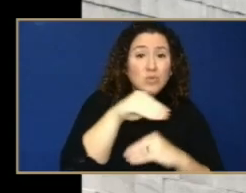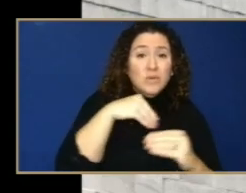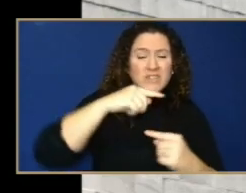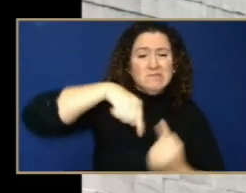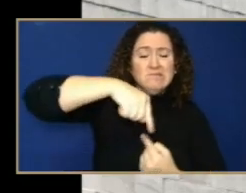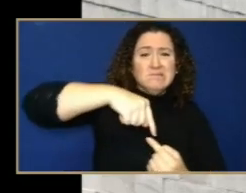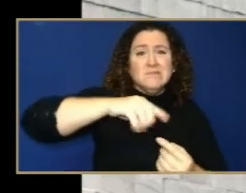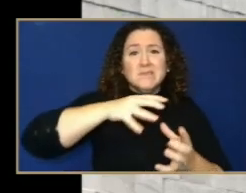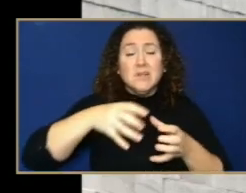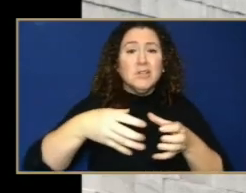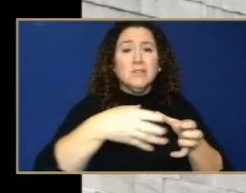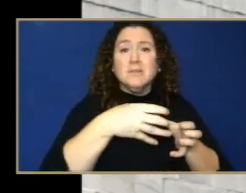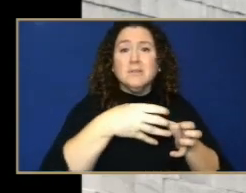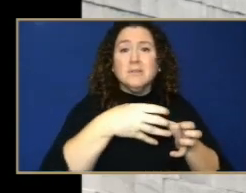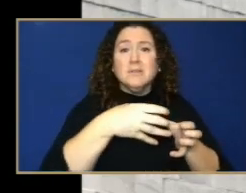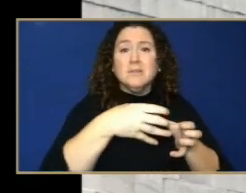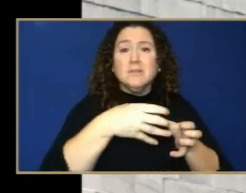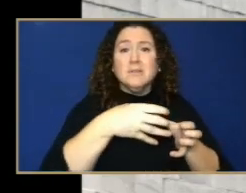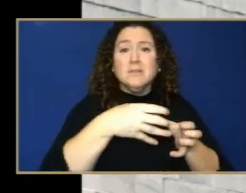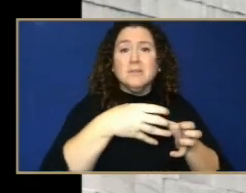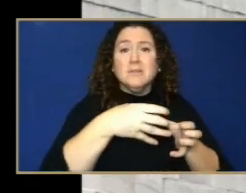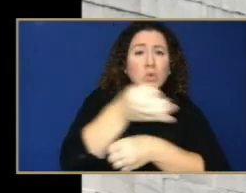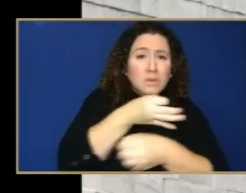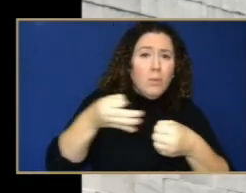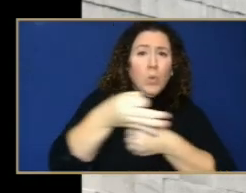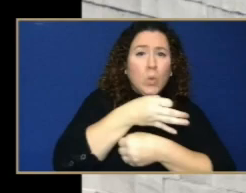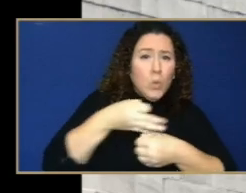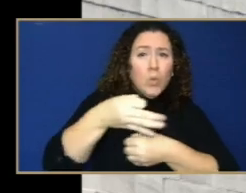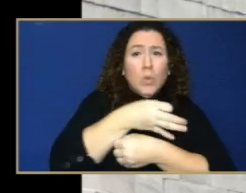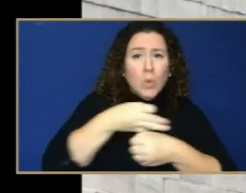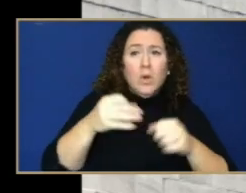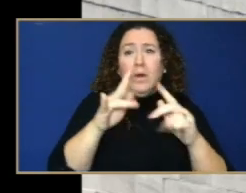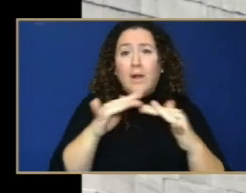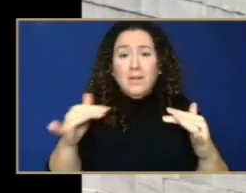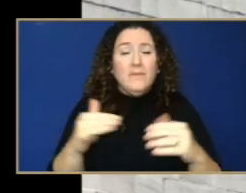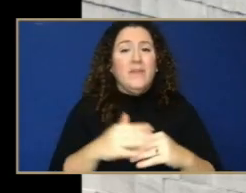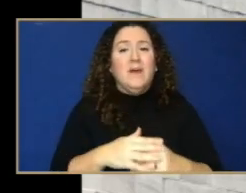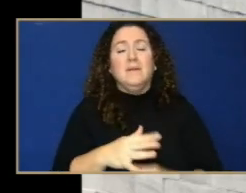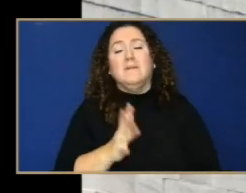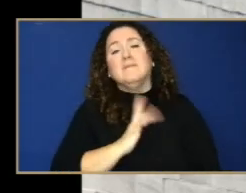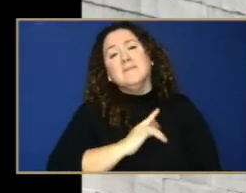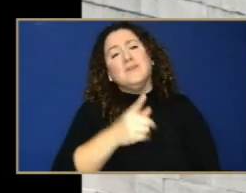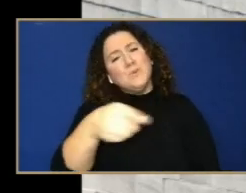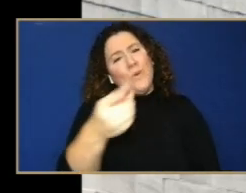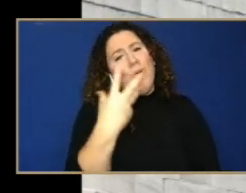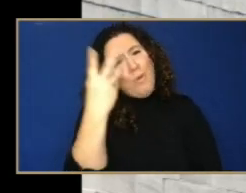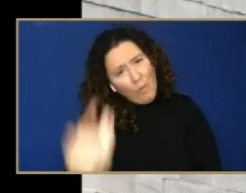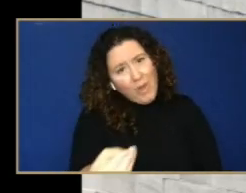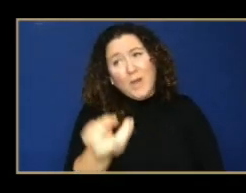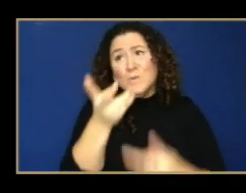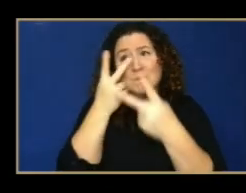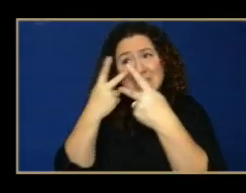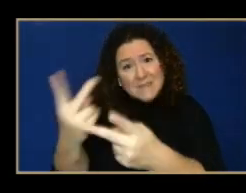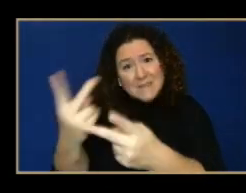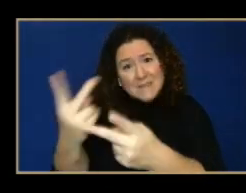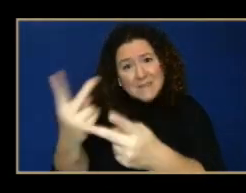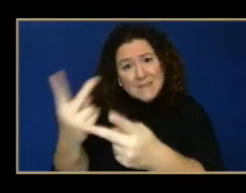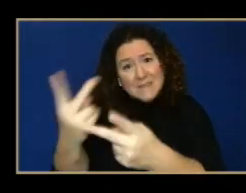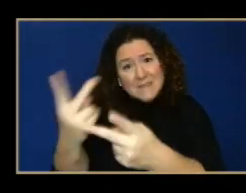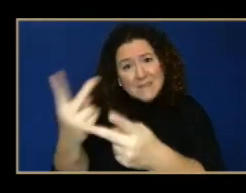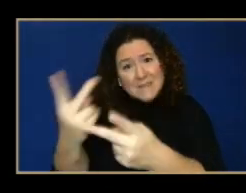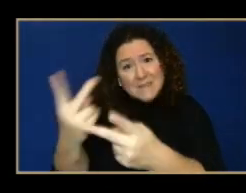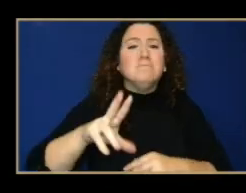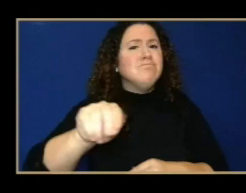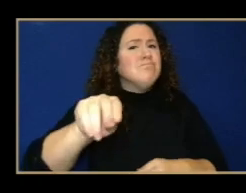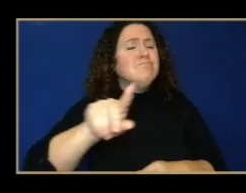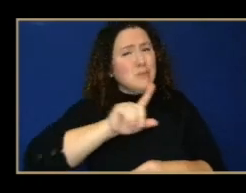a really great chance to go out and see where they fit in the solar system. And don't go out just one night. Go out several nights and see how the motion